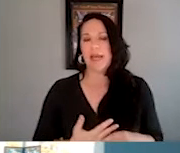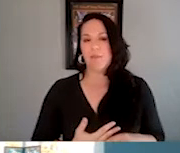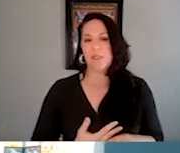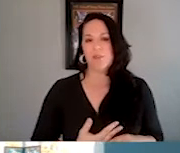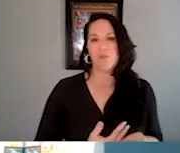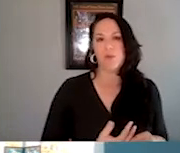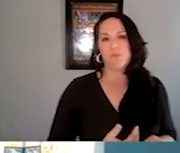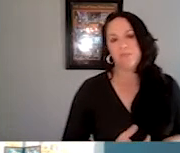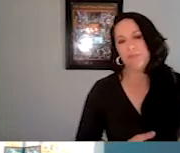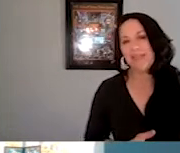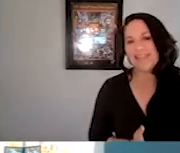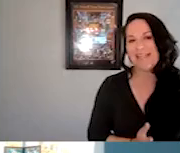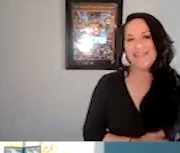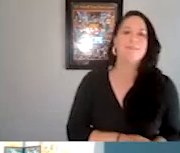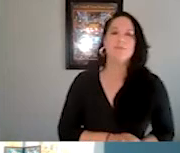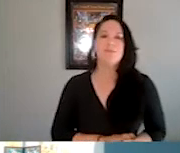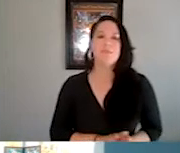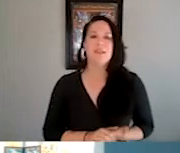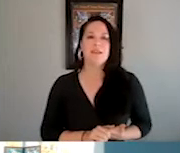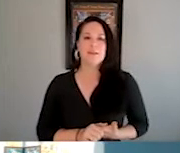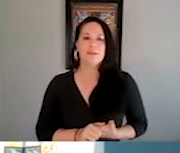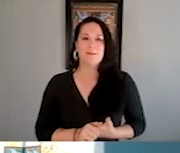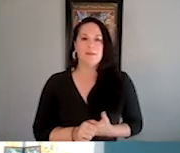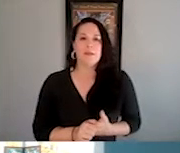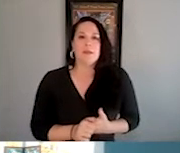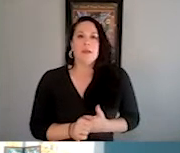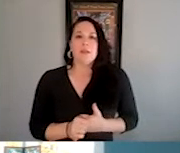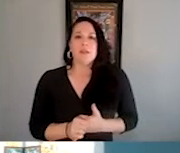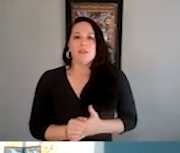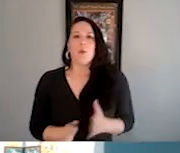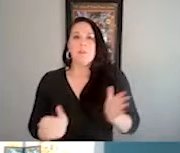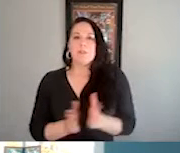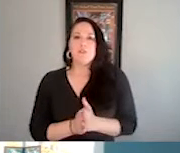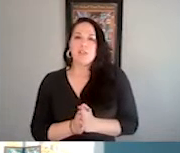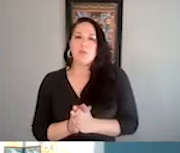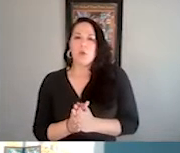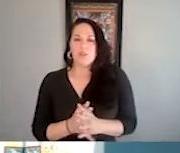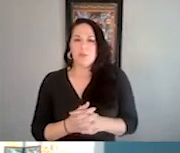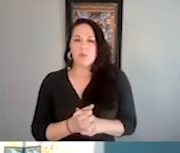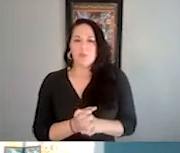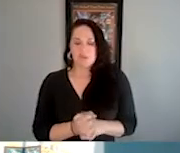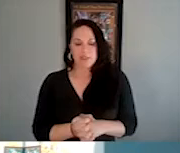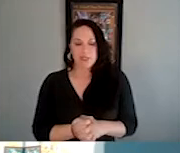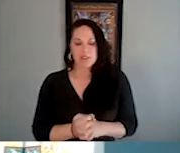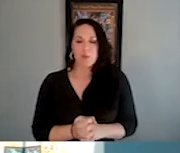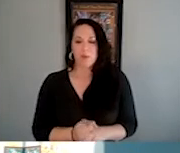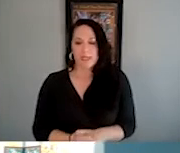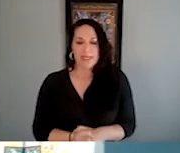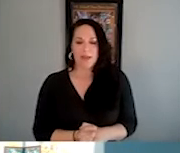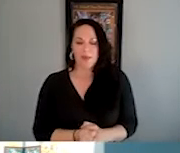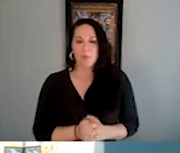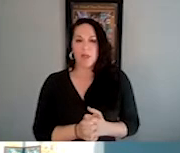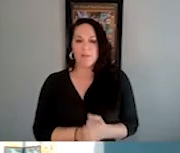building that and being truthful. Next slide. So build trust with coalition members for data sharing. This is